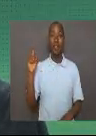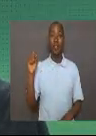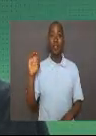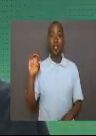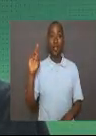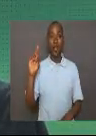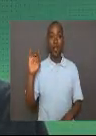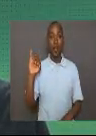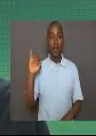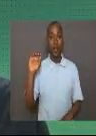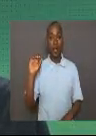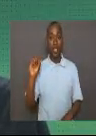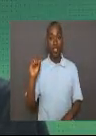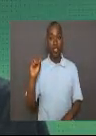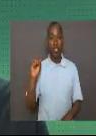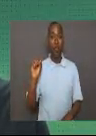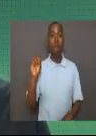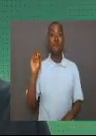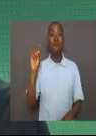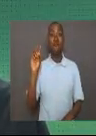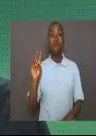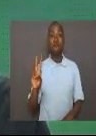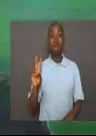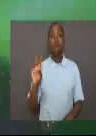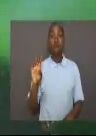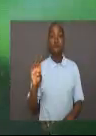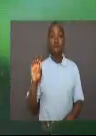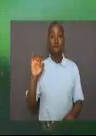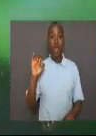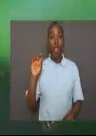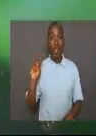and capillaries. Let us begin.